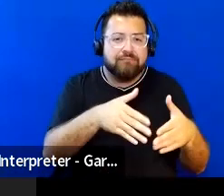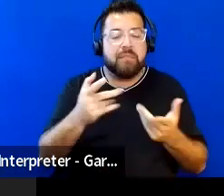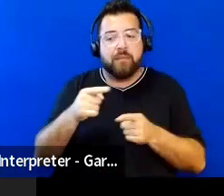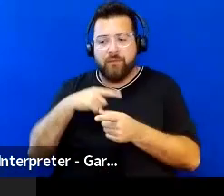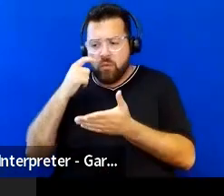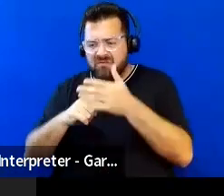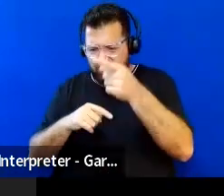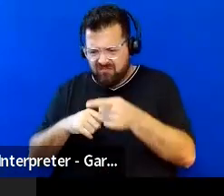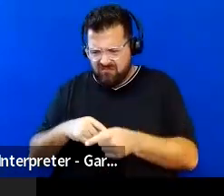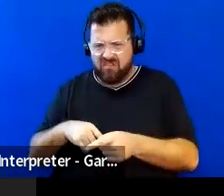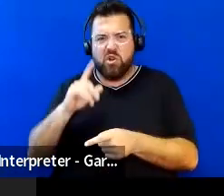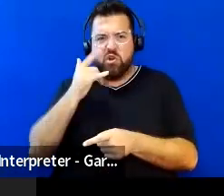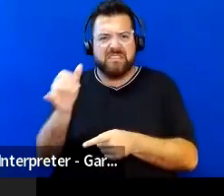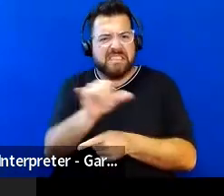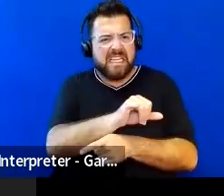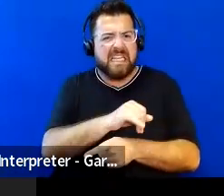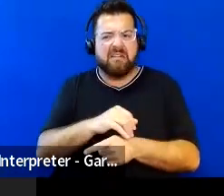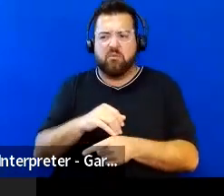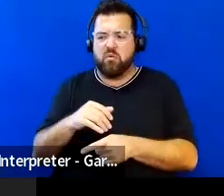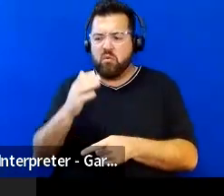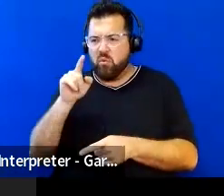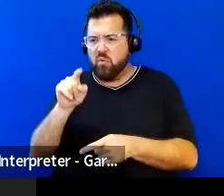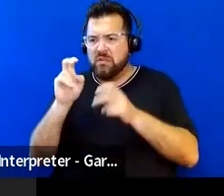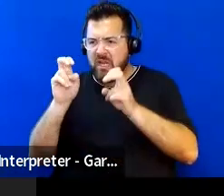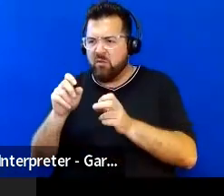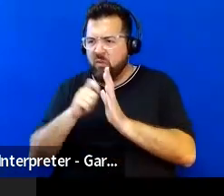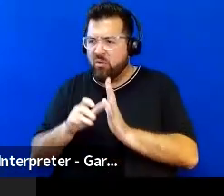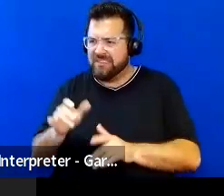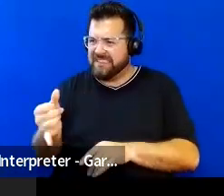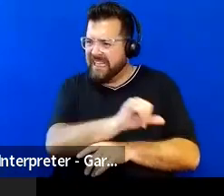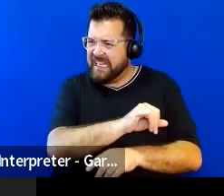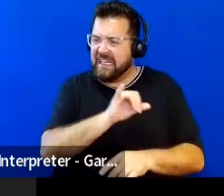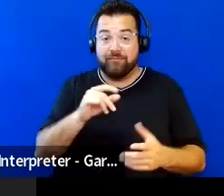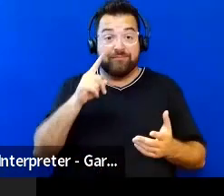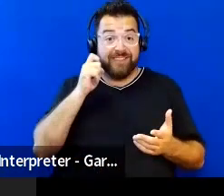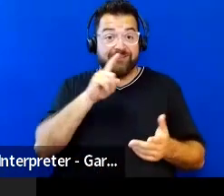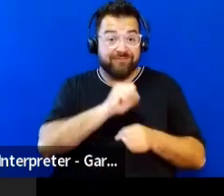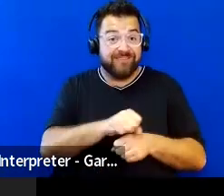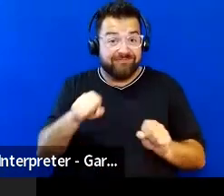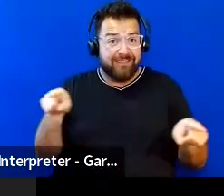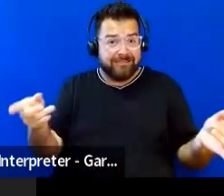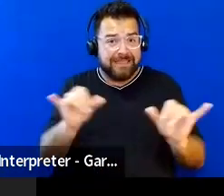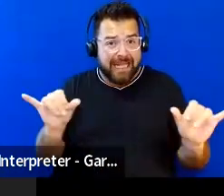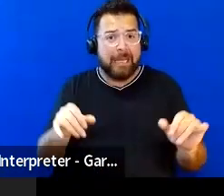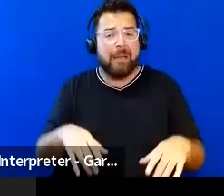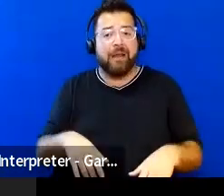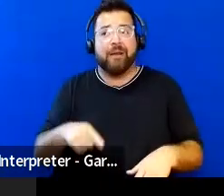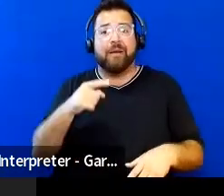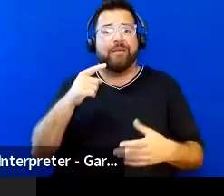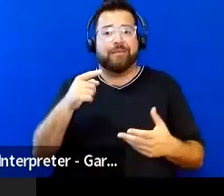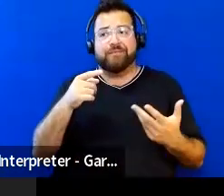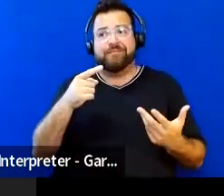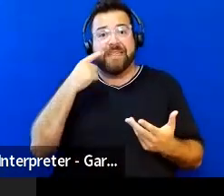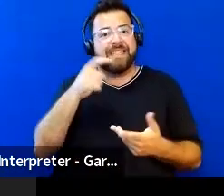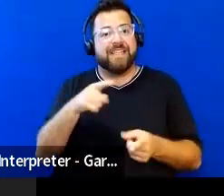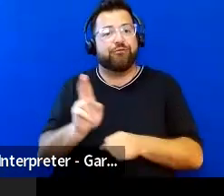or things that look the same or seem like they have the same title and author. That's because they have, they're using